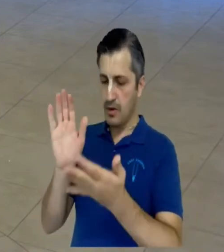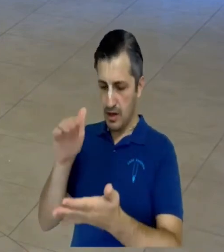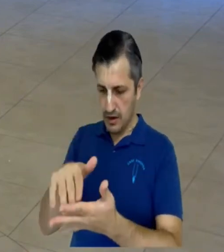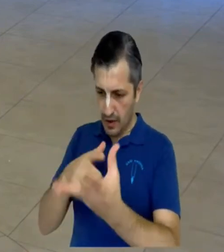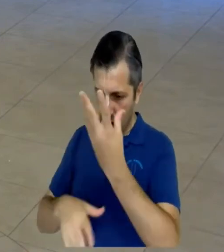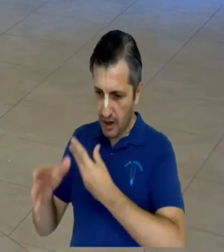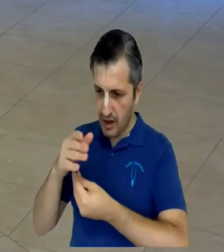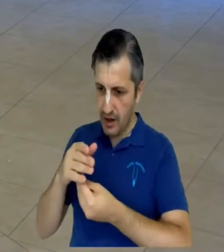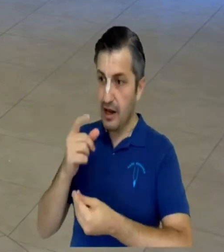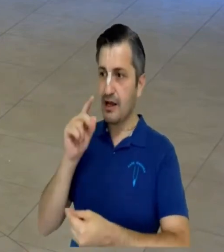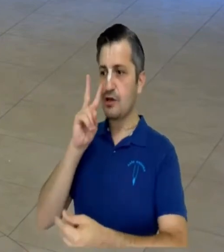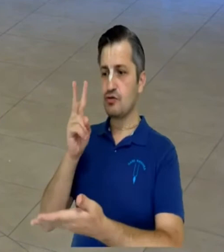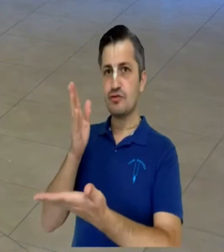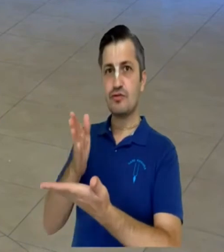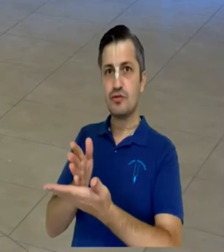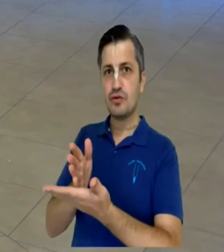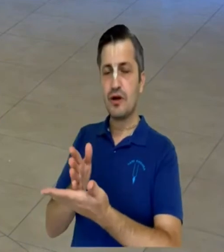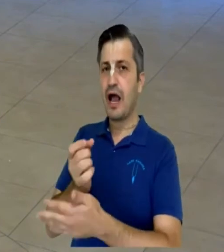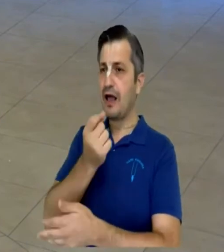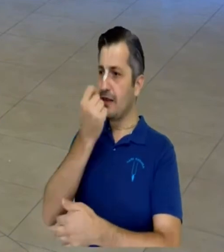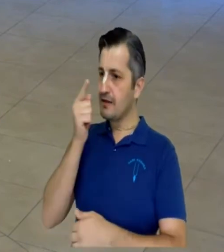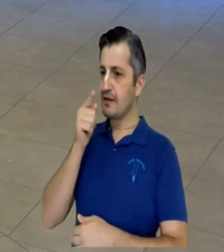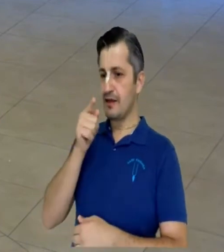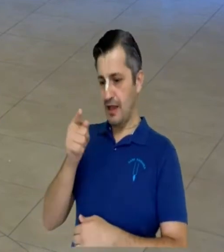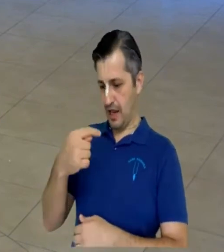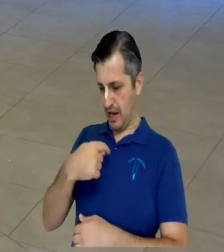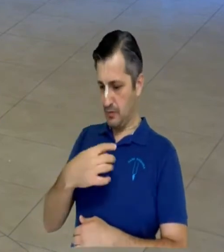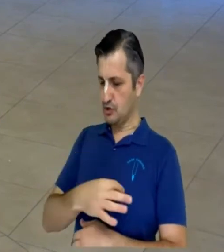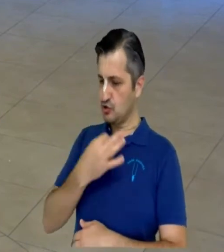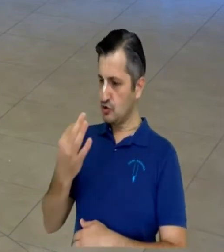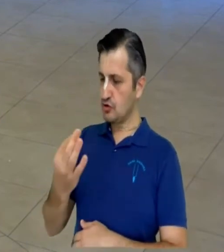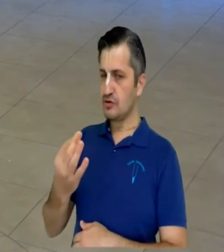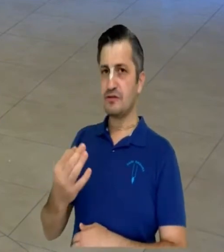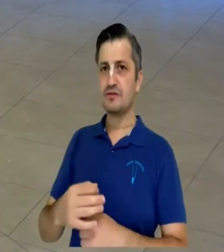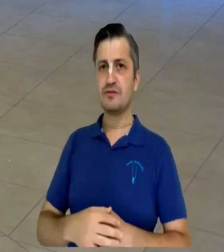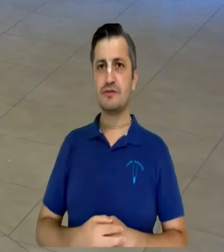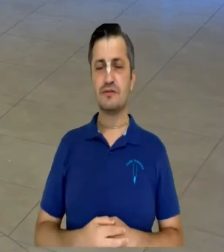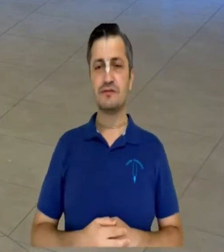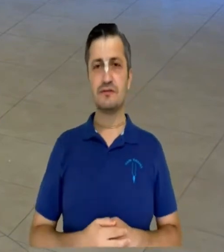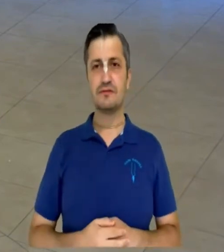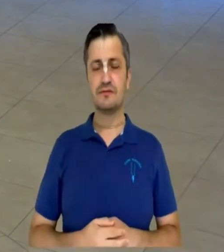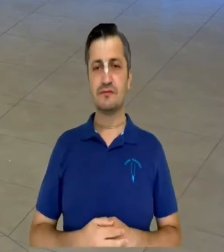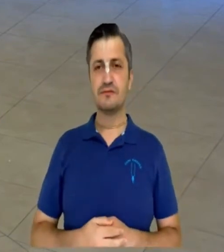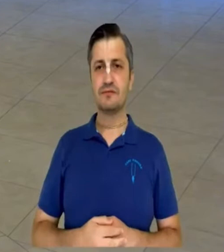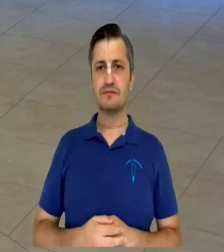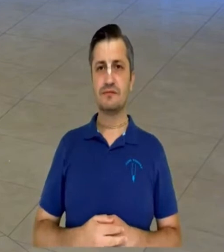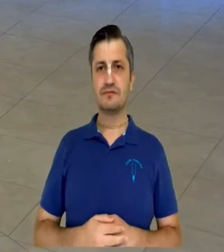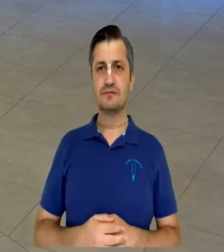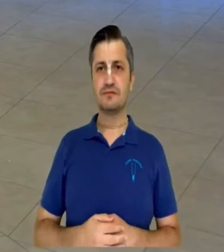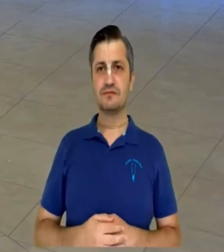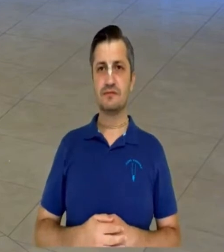this spiritual nature that's everywhere, that's in